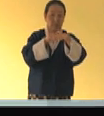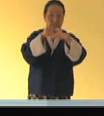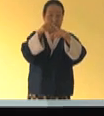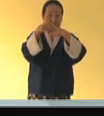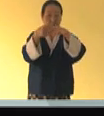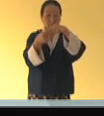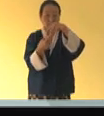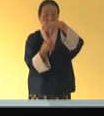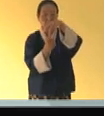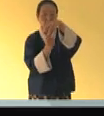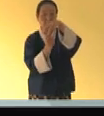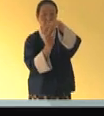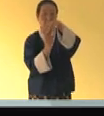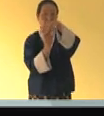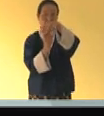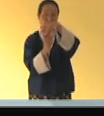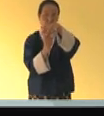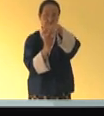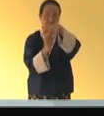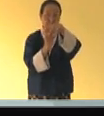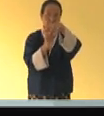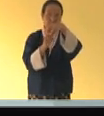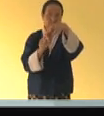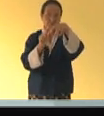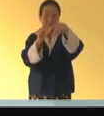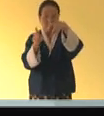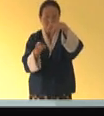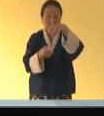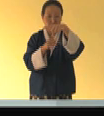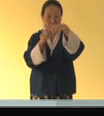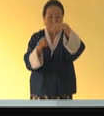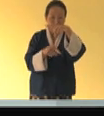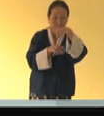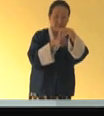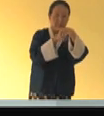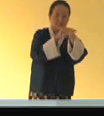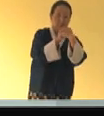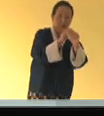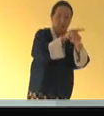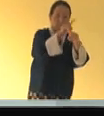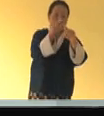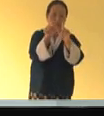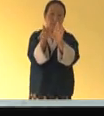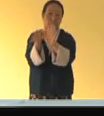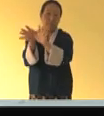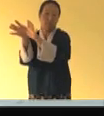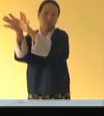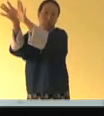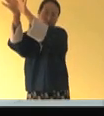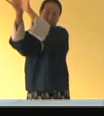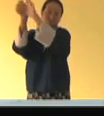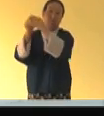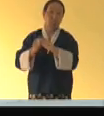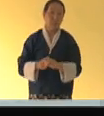stage. And one with this dragonflies, grasshopper, they shows like incomplete life